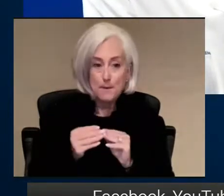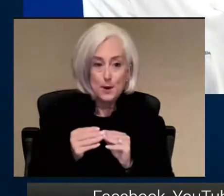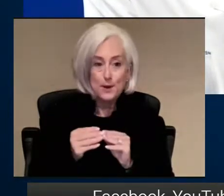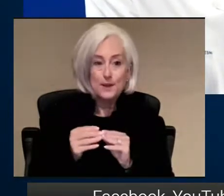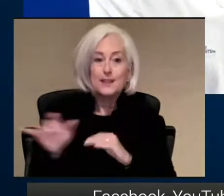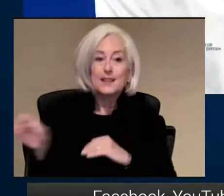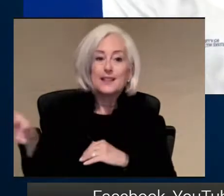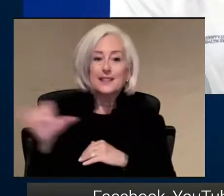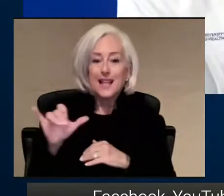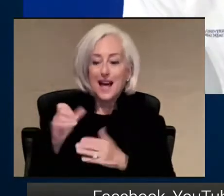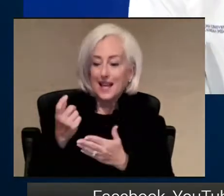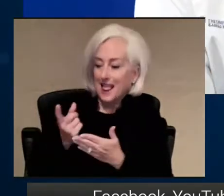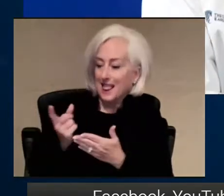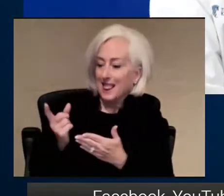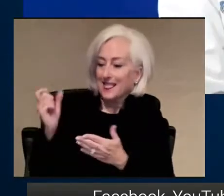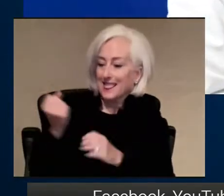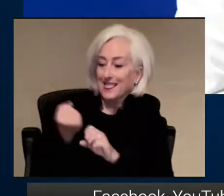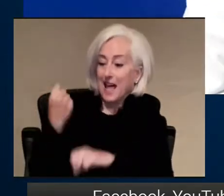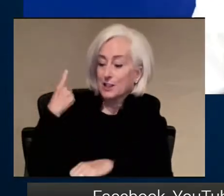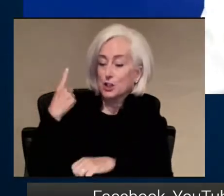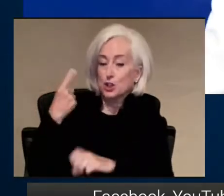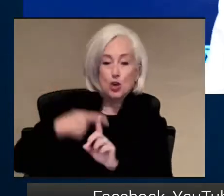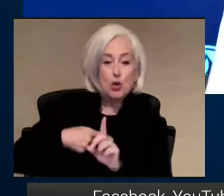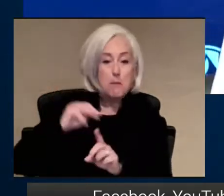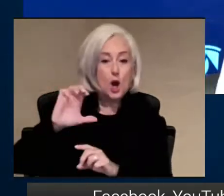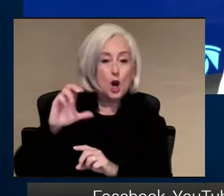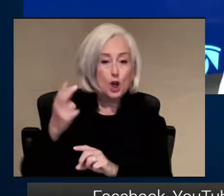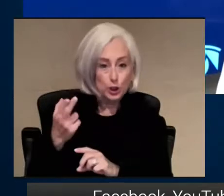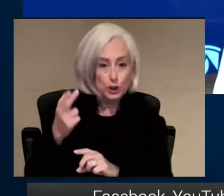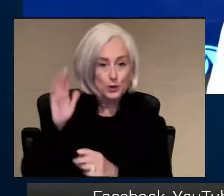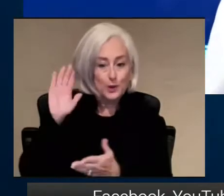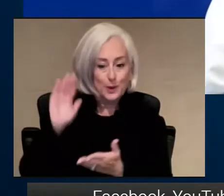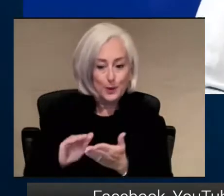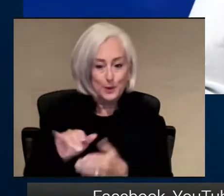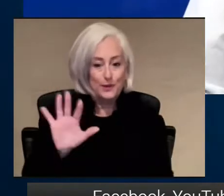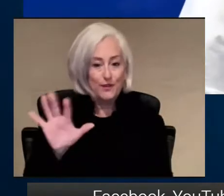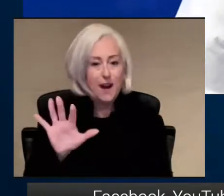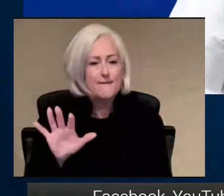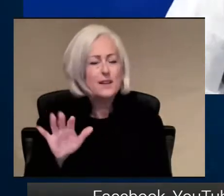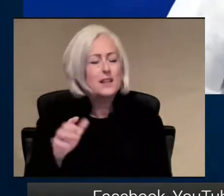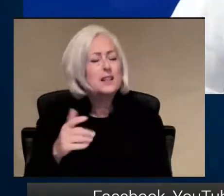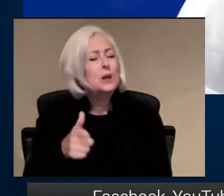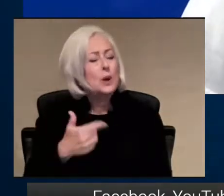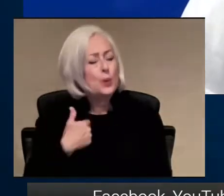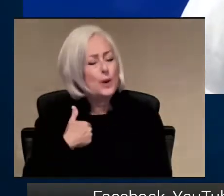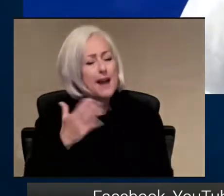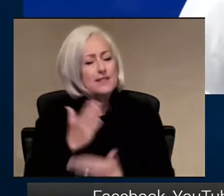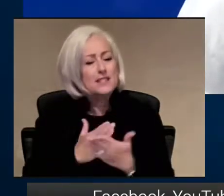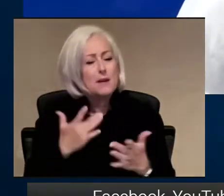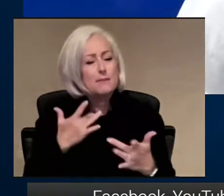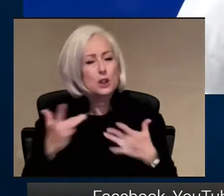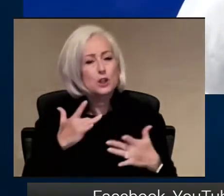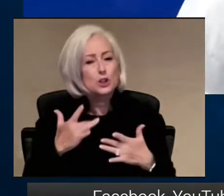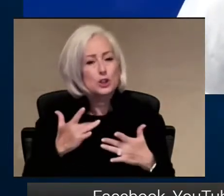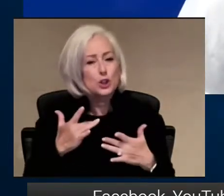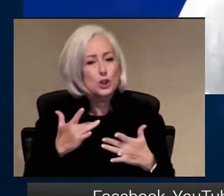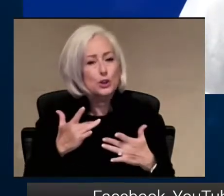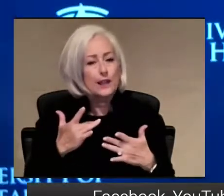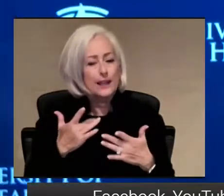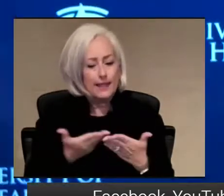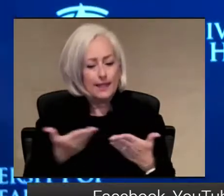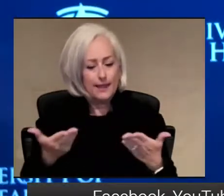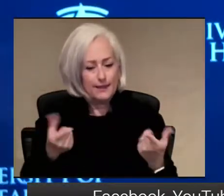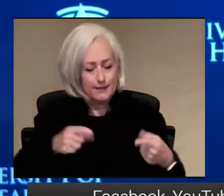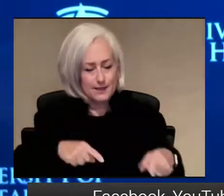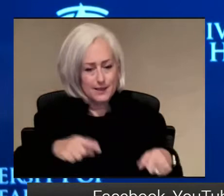to 5. We like that. There are some concerning trends, so let's talk about that just a little bit. We know that the BA2 variant is now the dominant variant in the